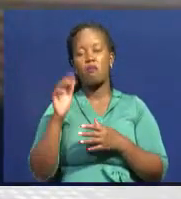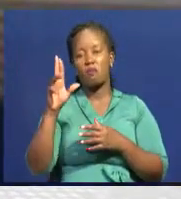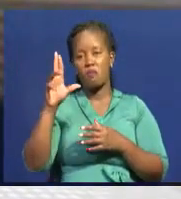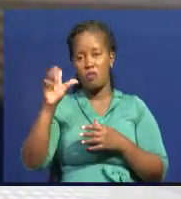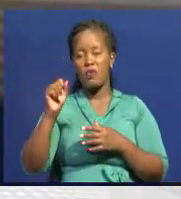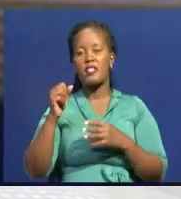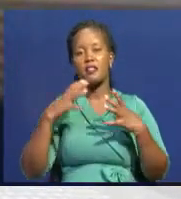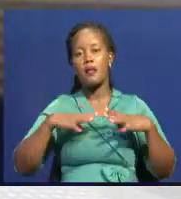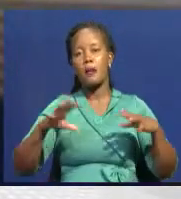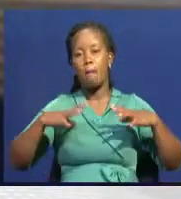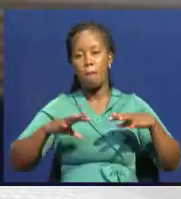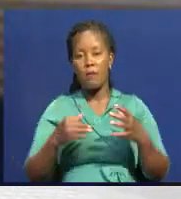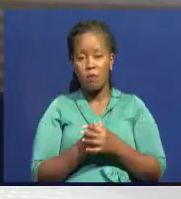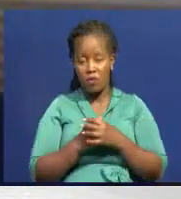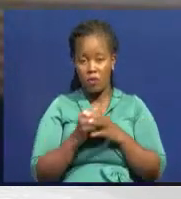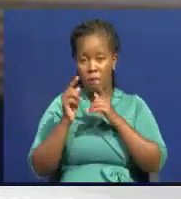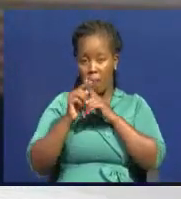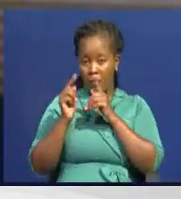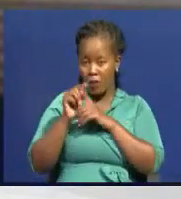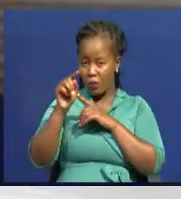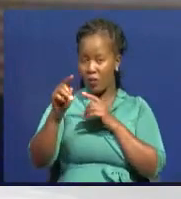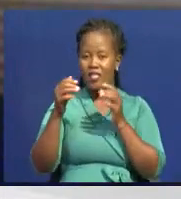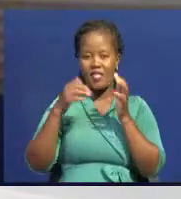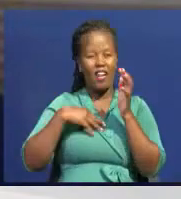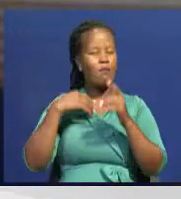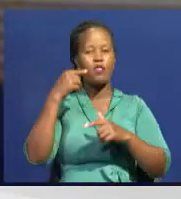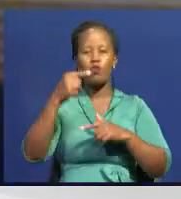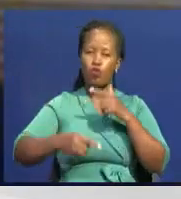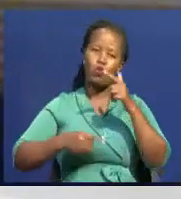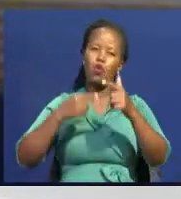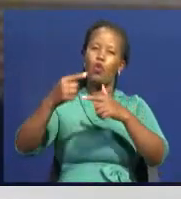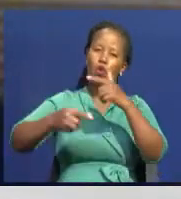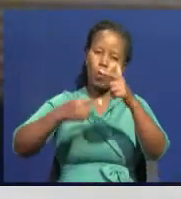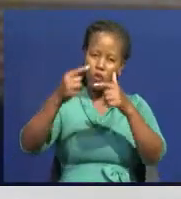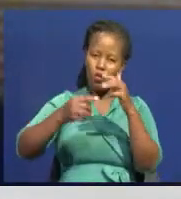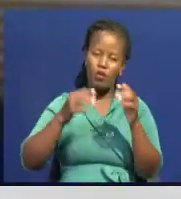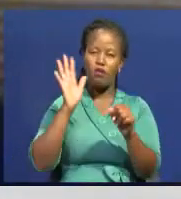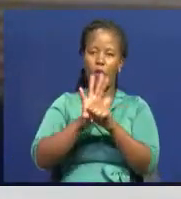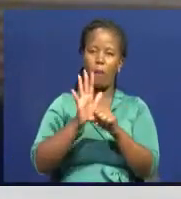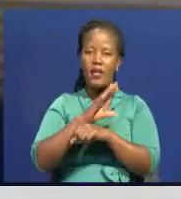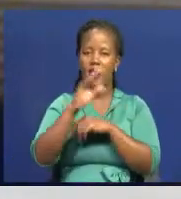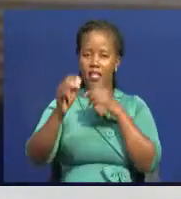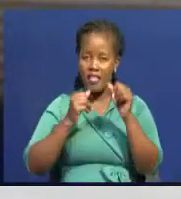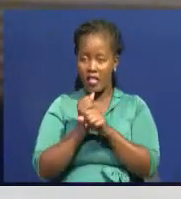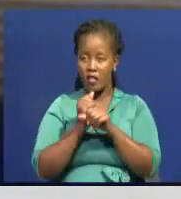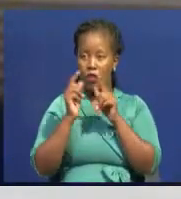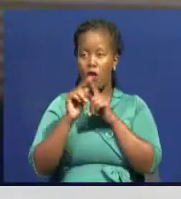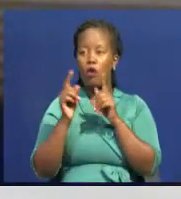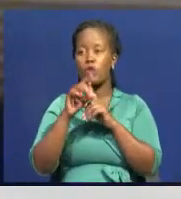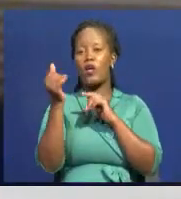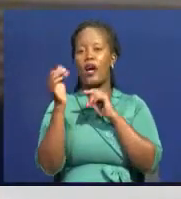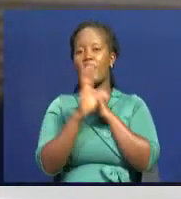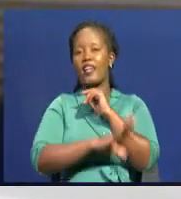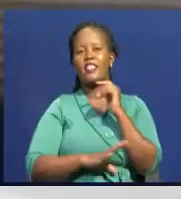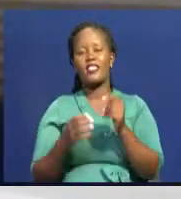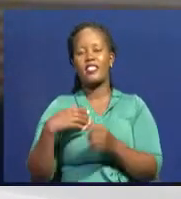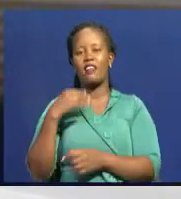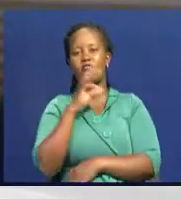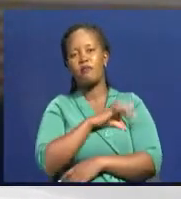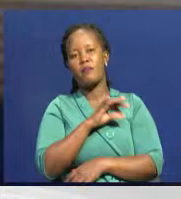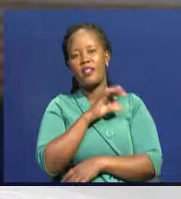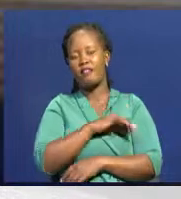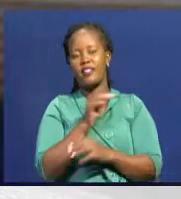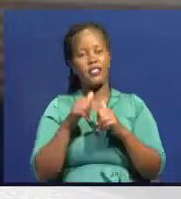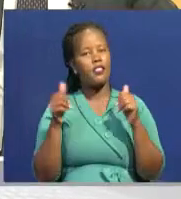US. And this is something that has been going on for many years, and other countries have benefited the same way. Yeah.